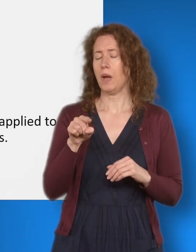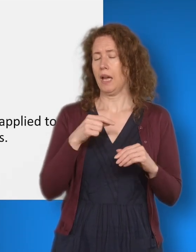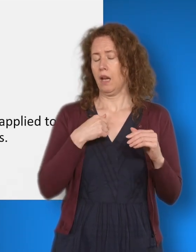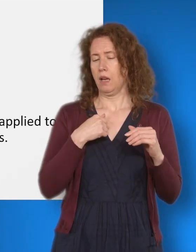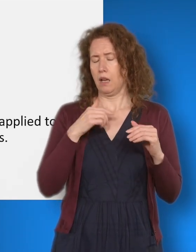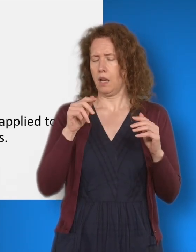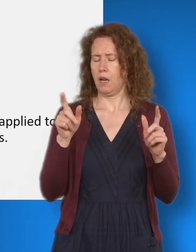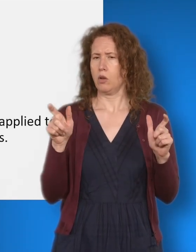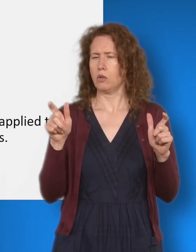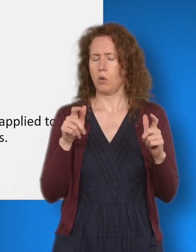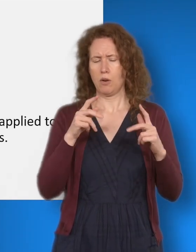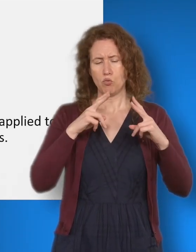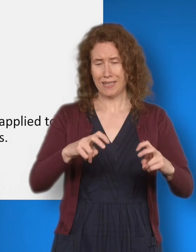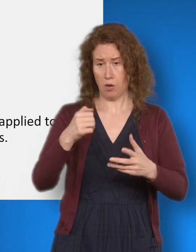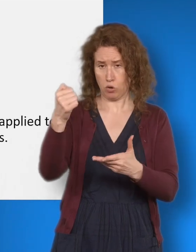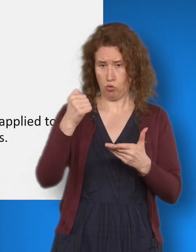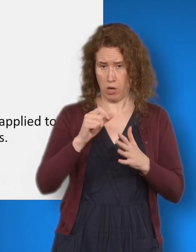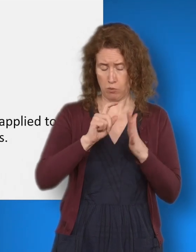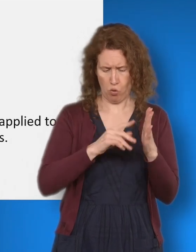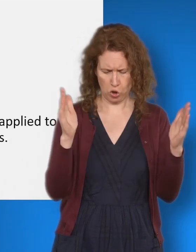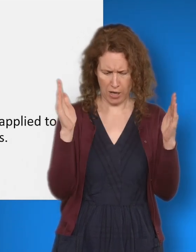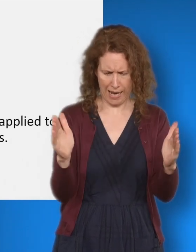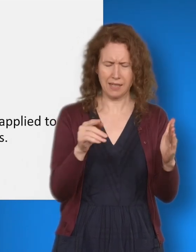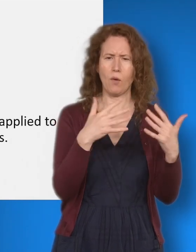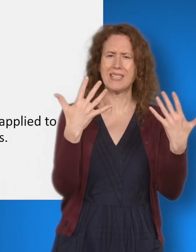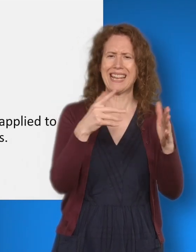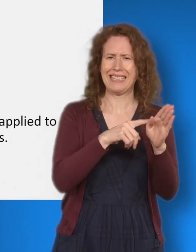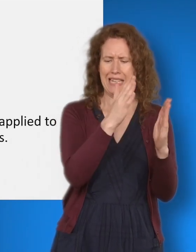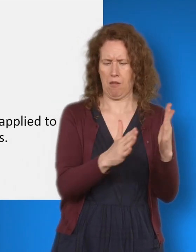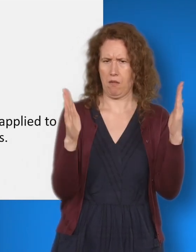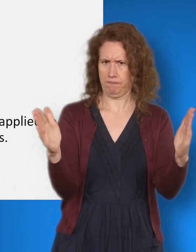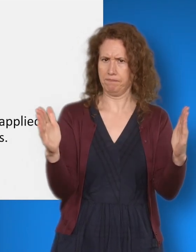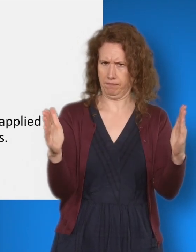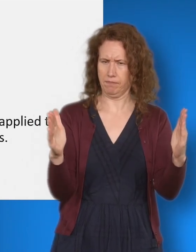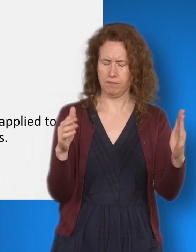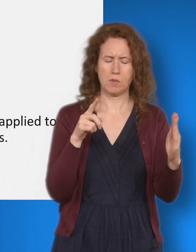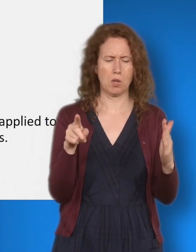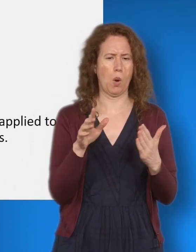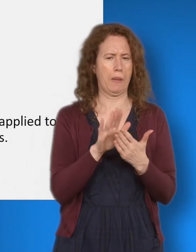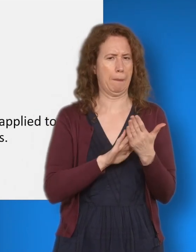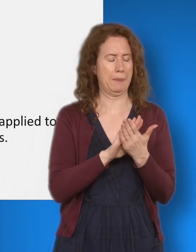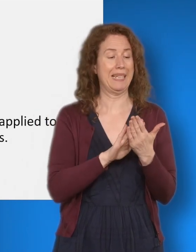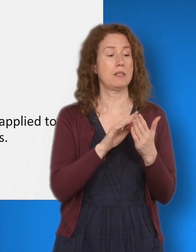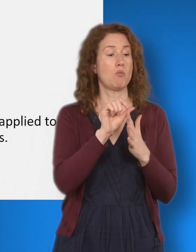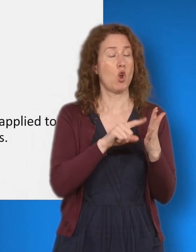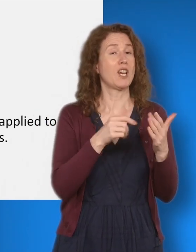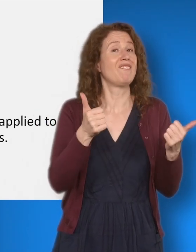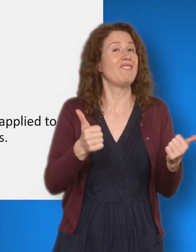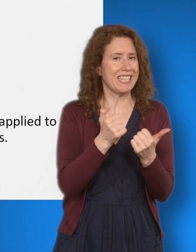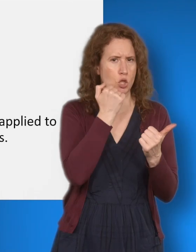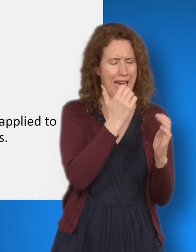the research grants project ending in a 10-year period. So the projects with an end date